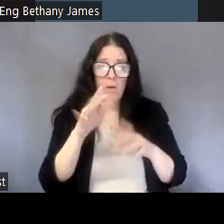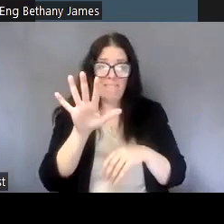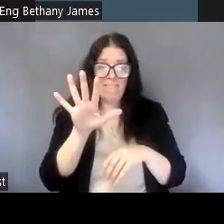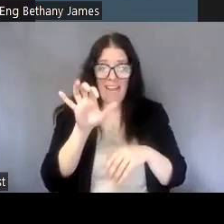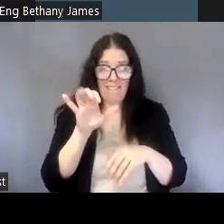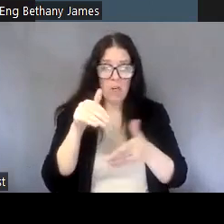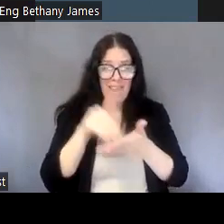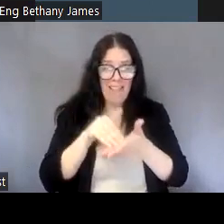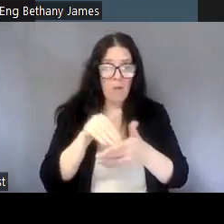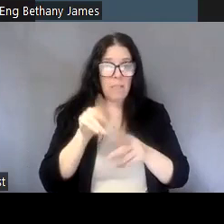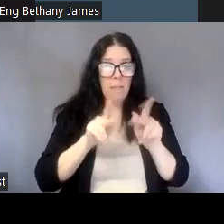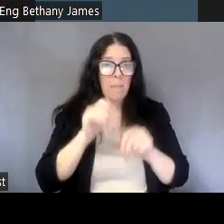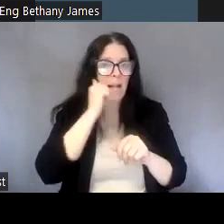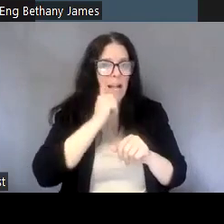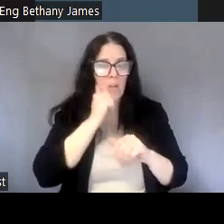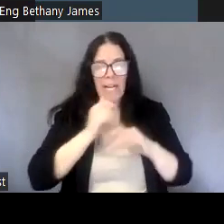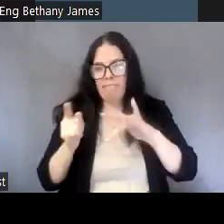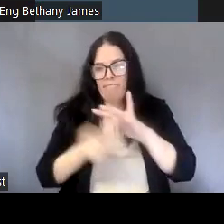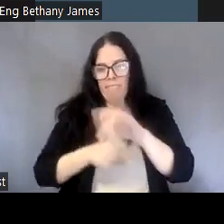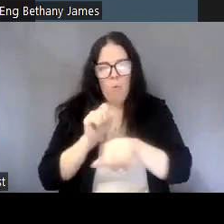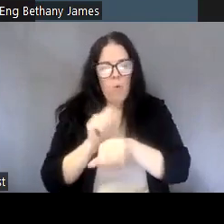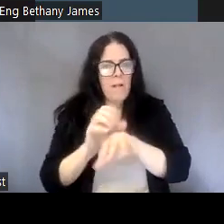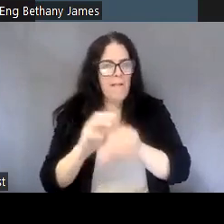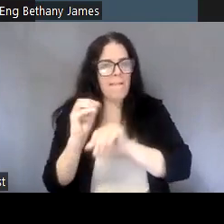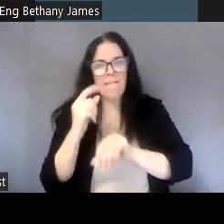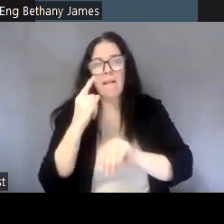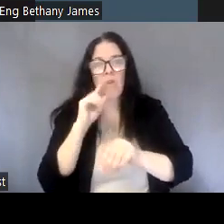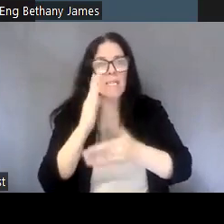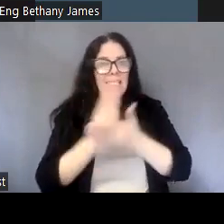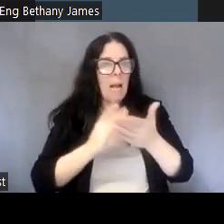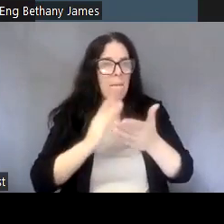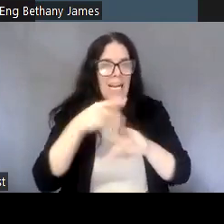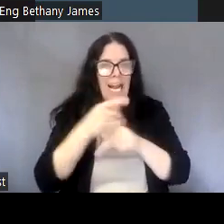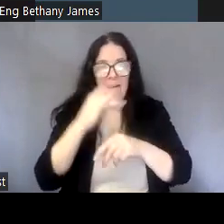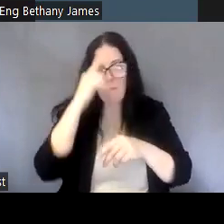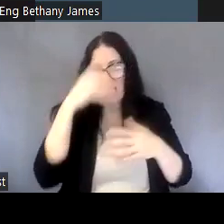work due to some form of mental health stressors, injury, illness.